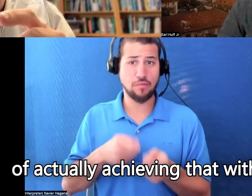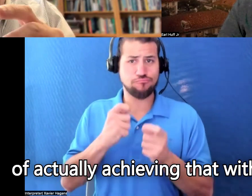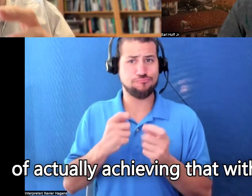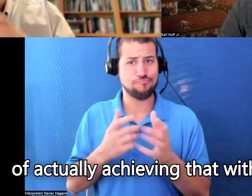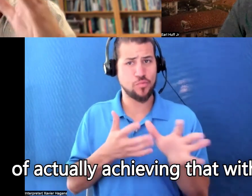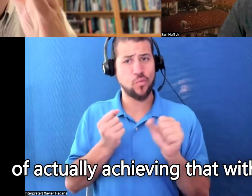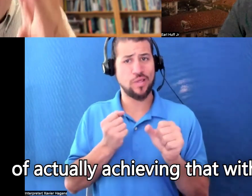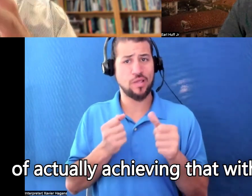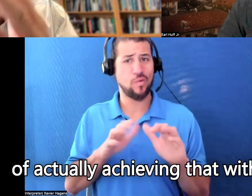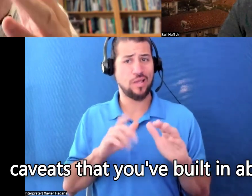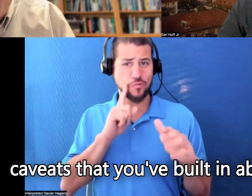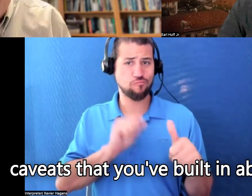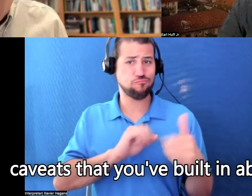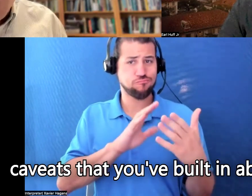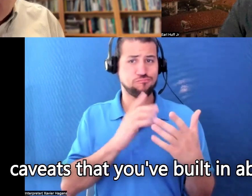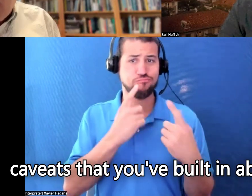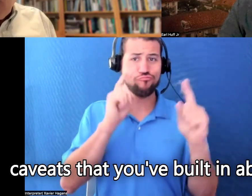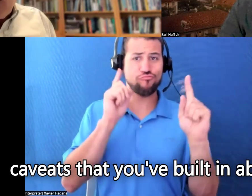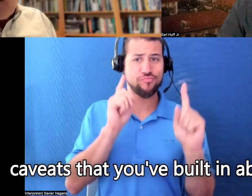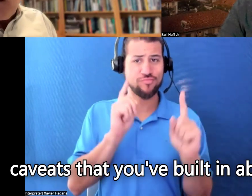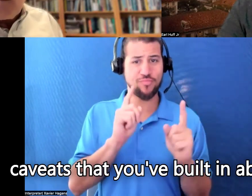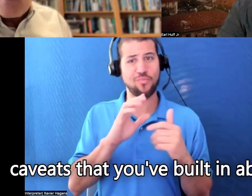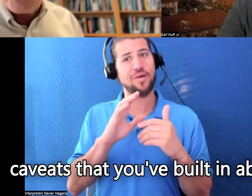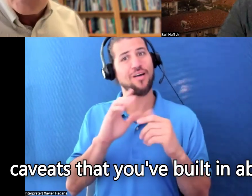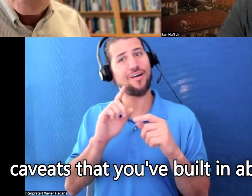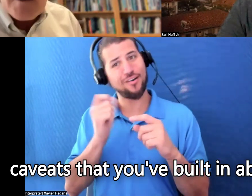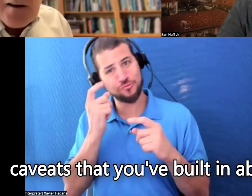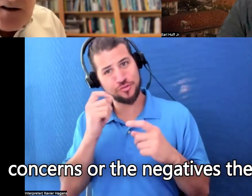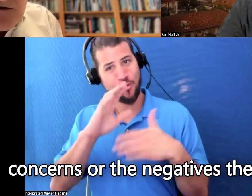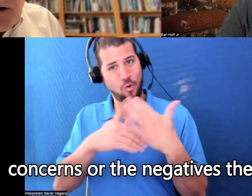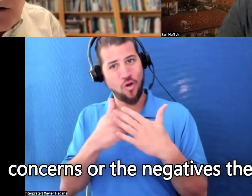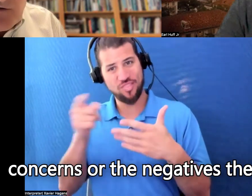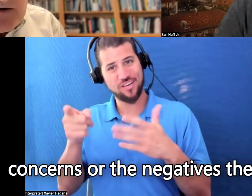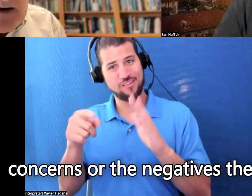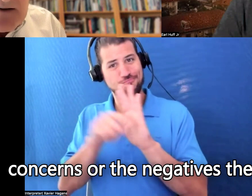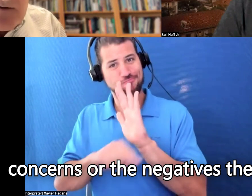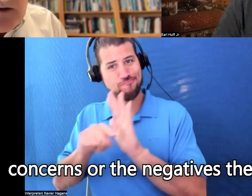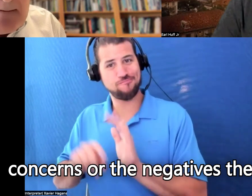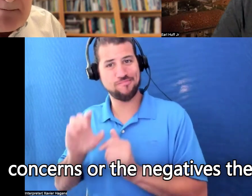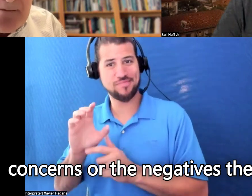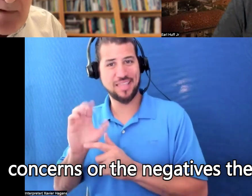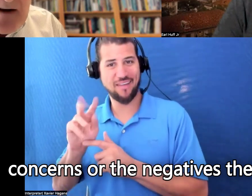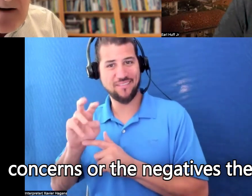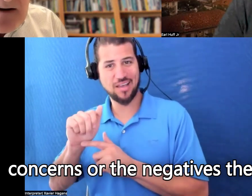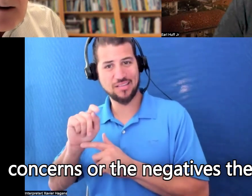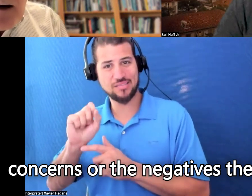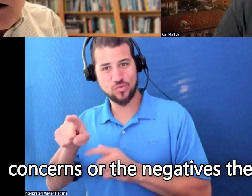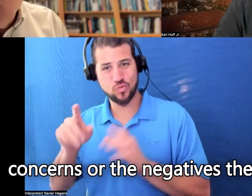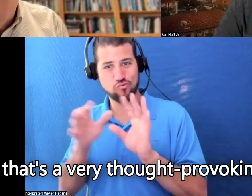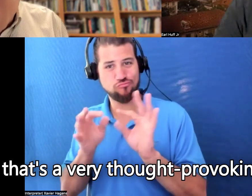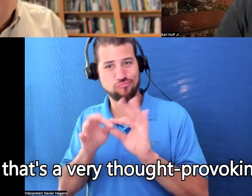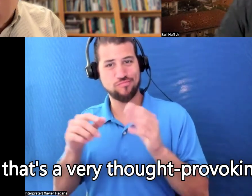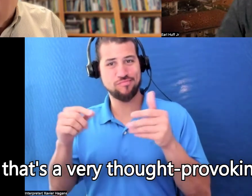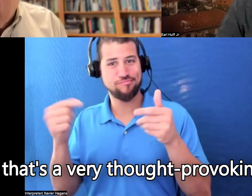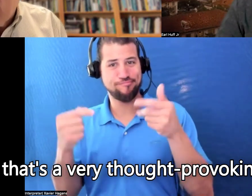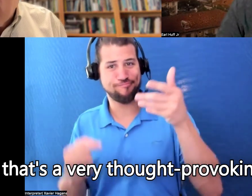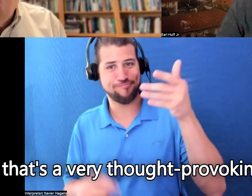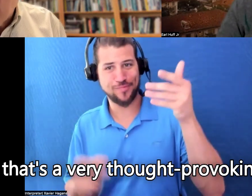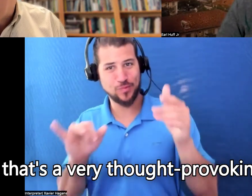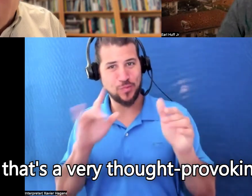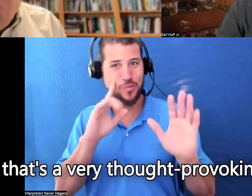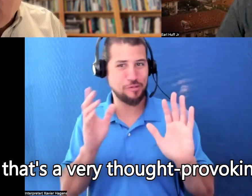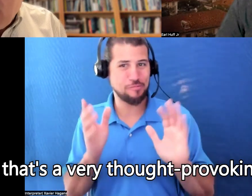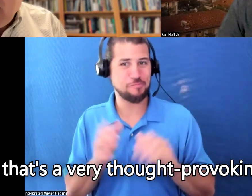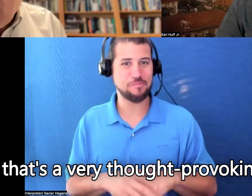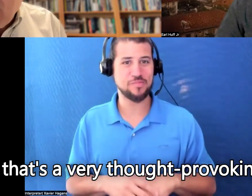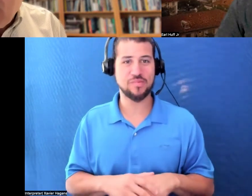actually achieving that with all the caveats that you've built in about the concerns or the negatives there. Well, that's a